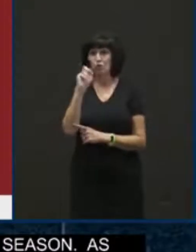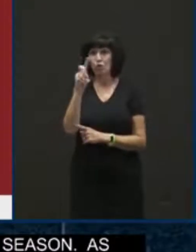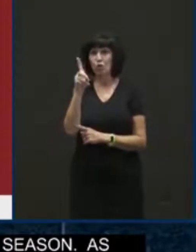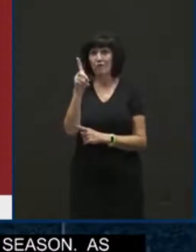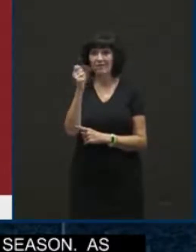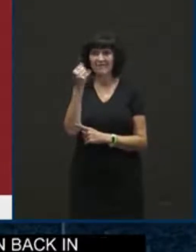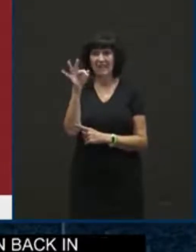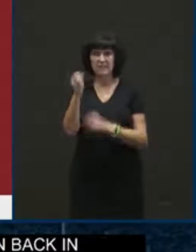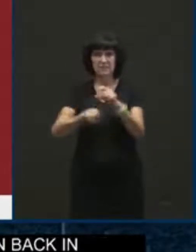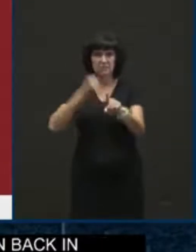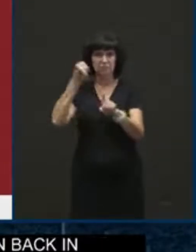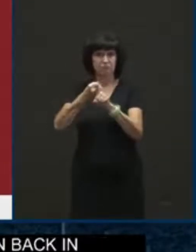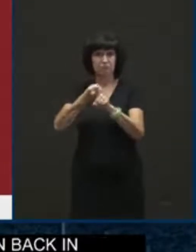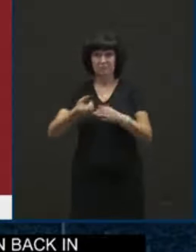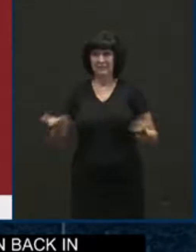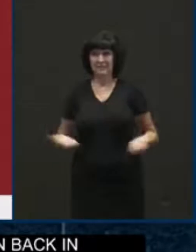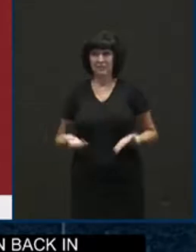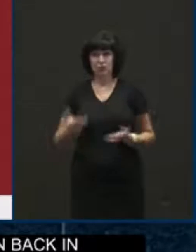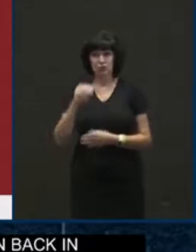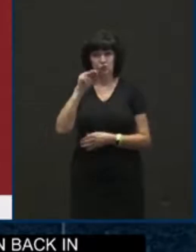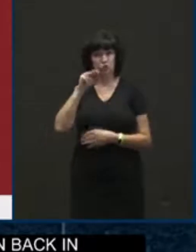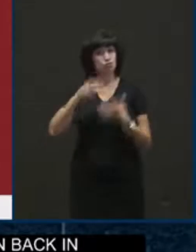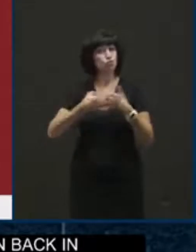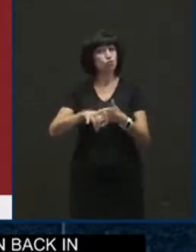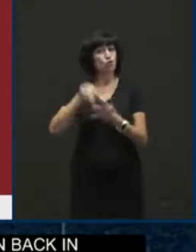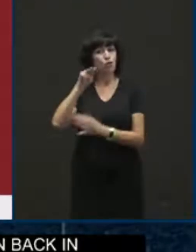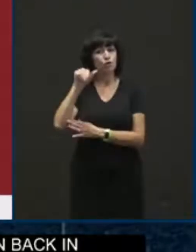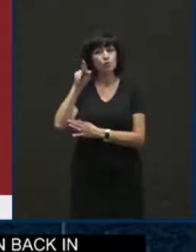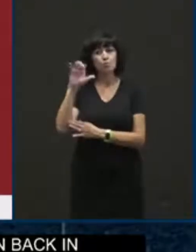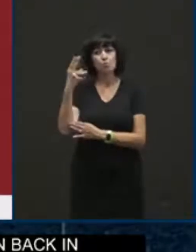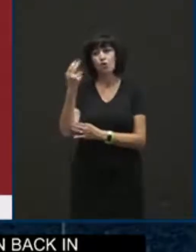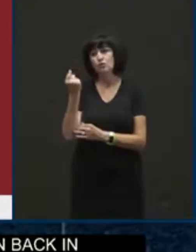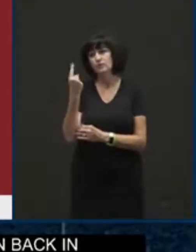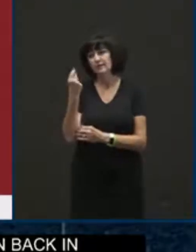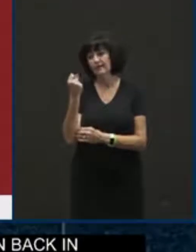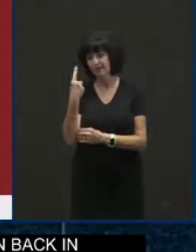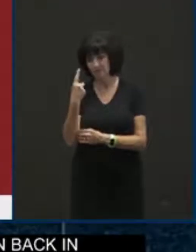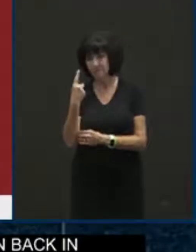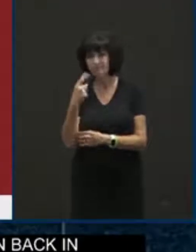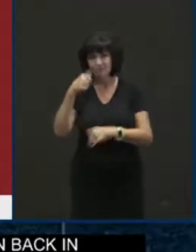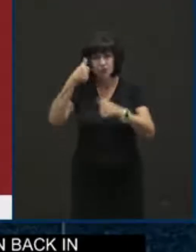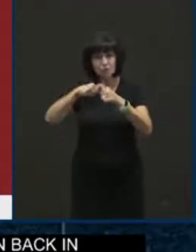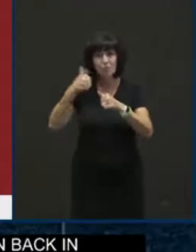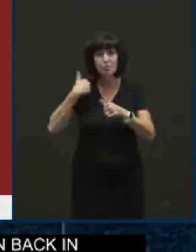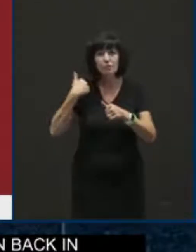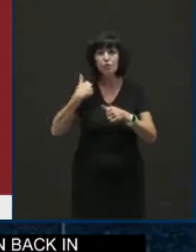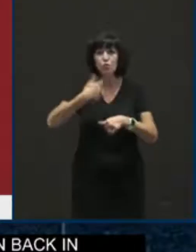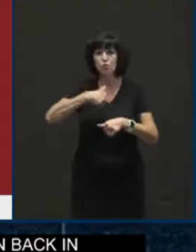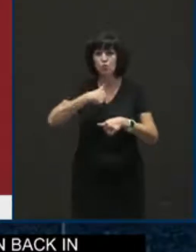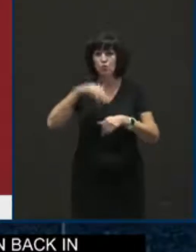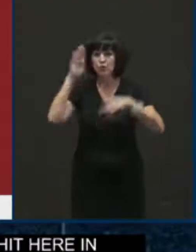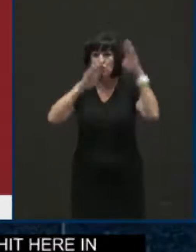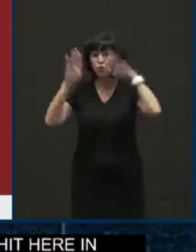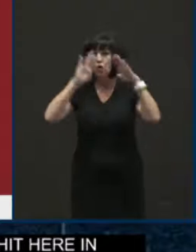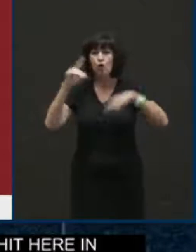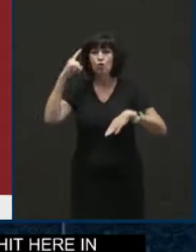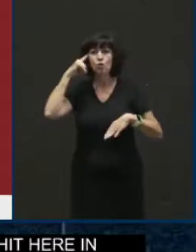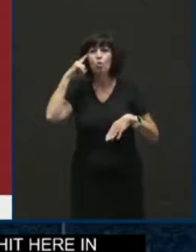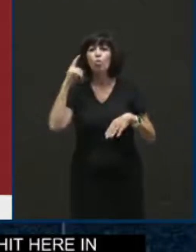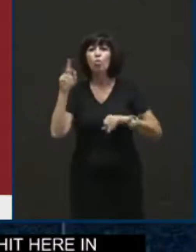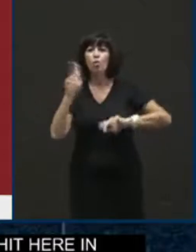on March the 11th. Very concerned in the early days about the hospital capacity that we had available